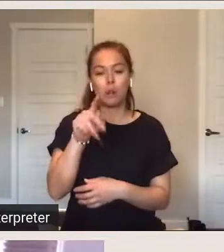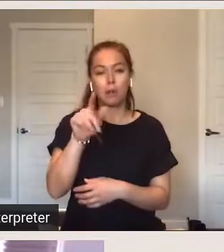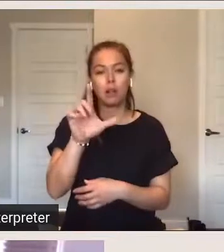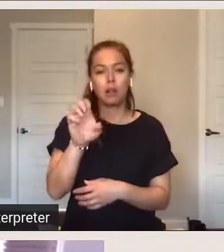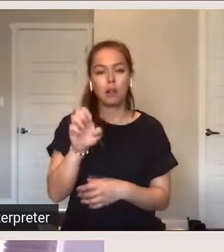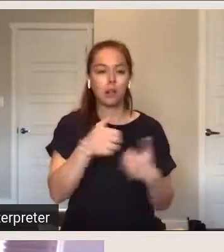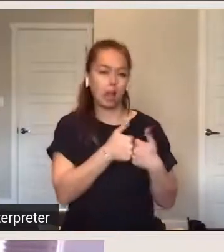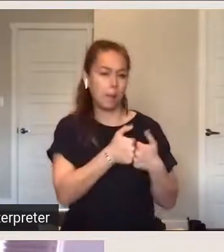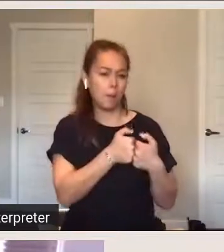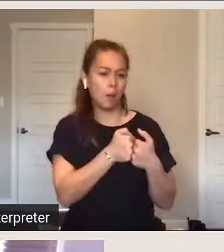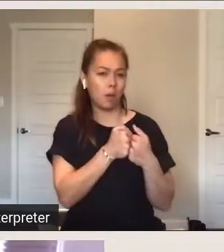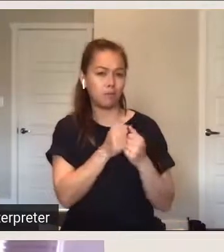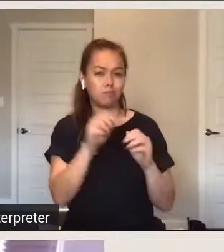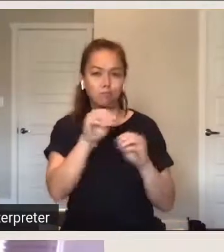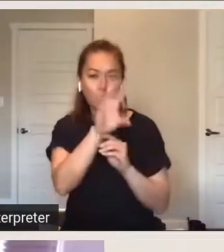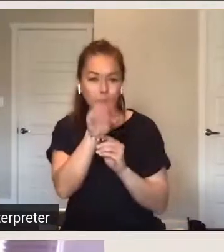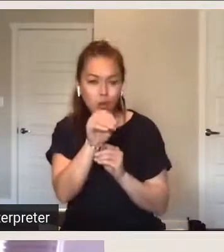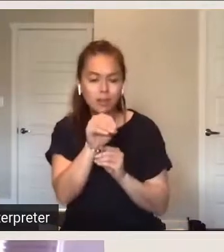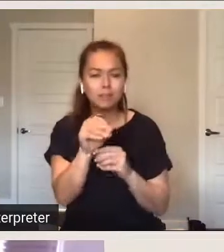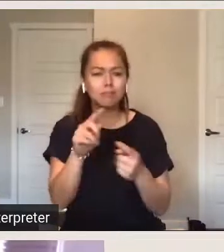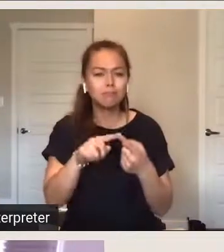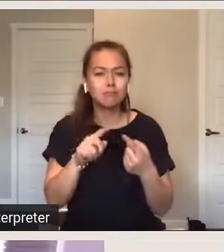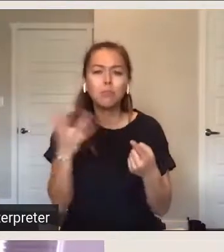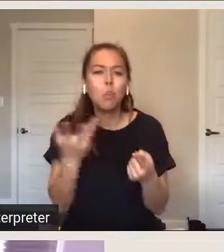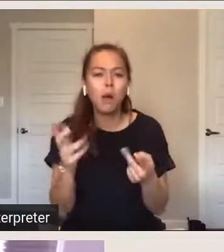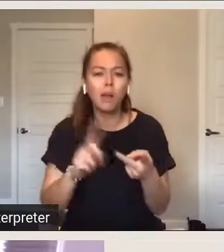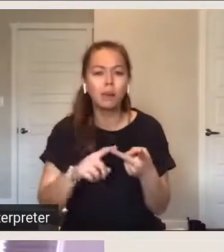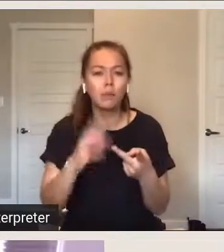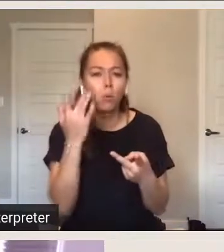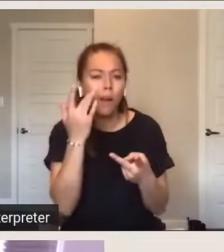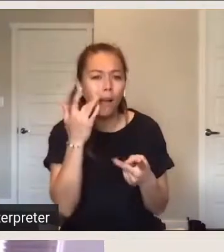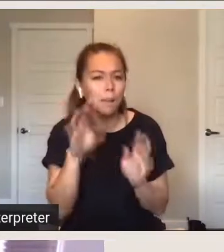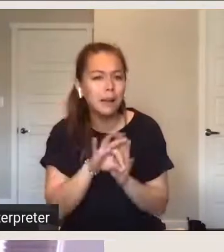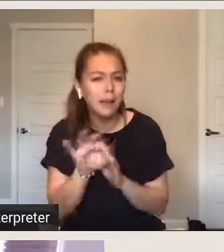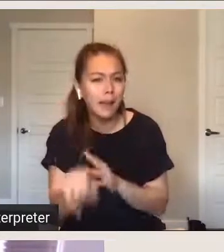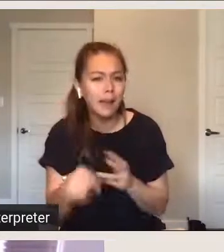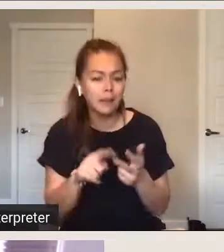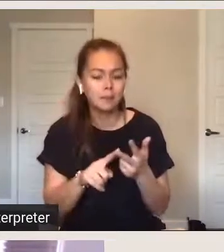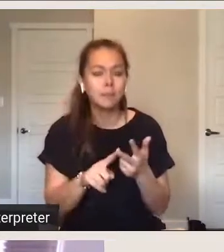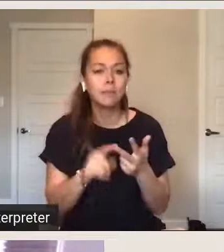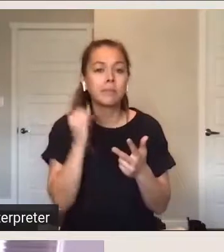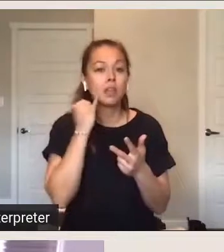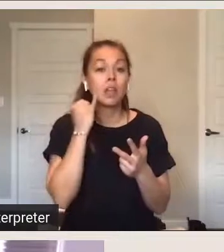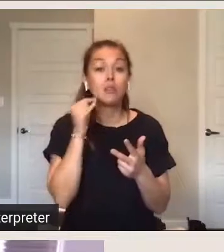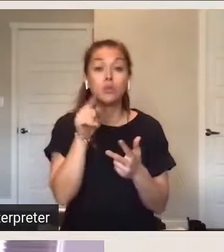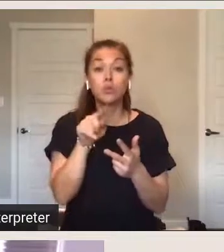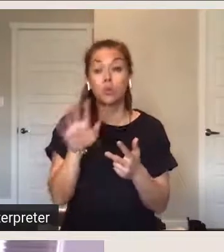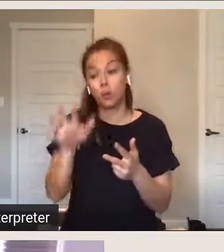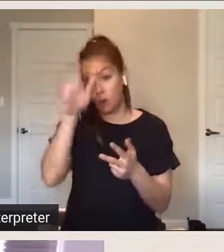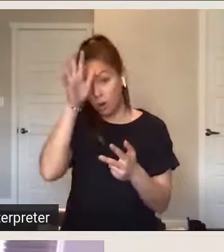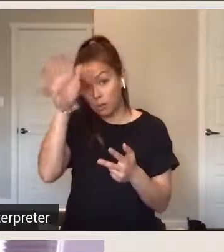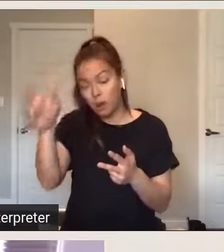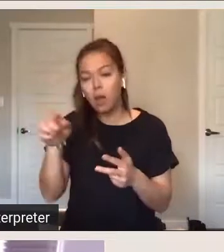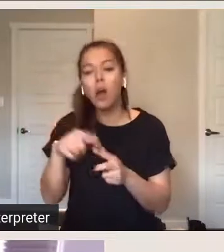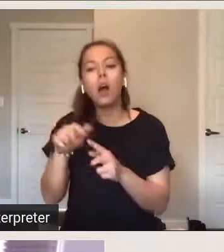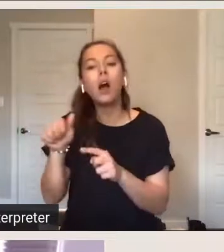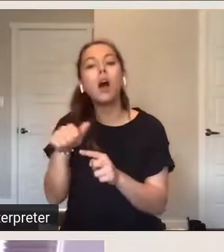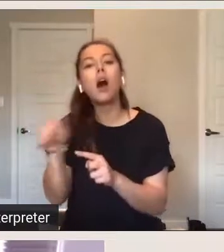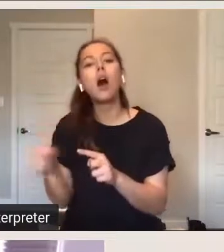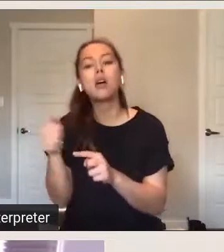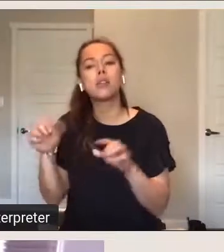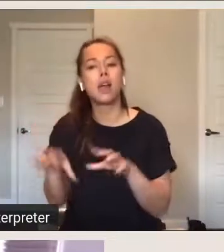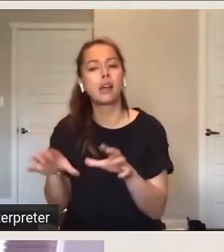Couple Portraits, and if there are other kind of activities that you and your grandfather used to do